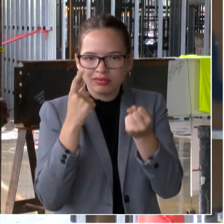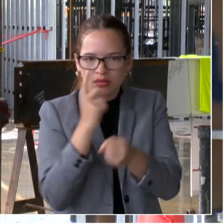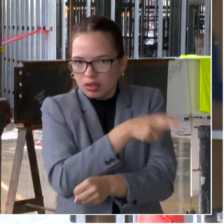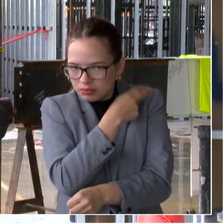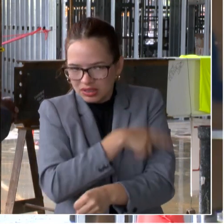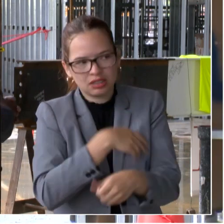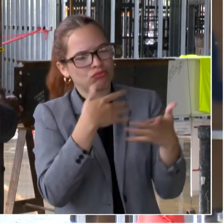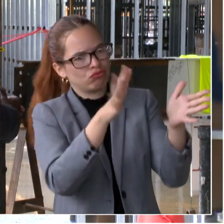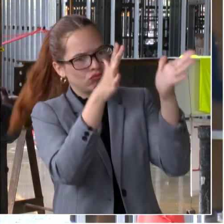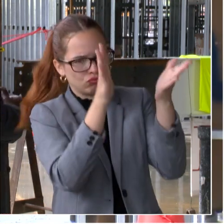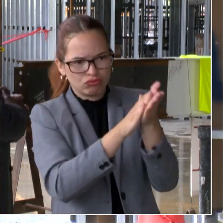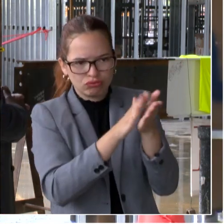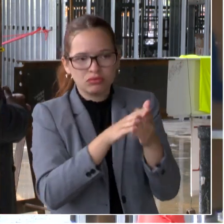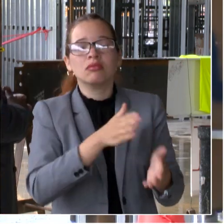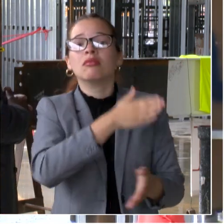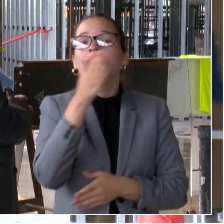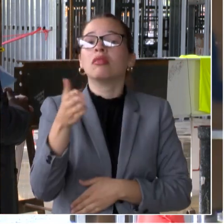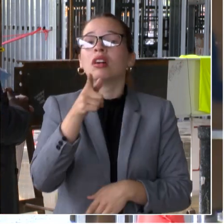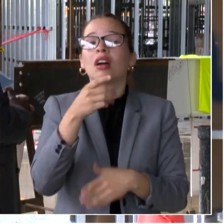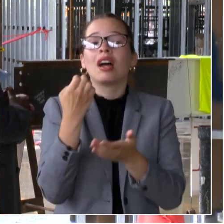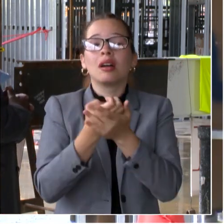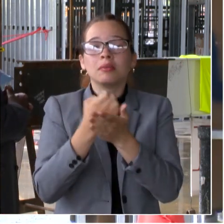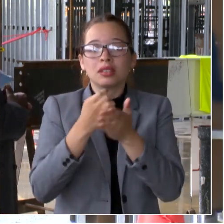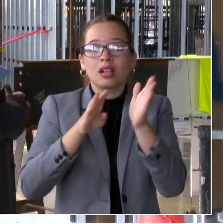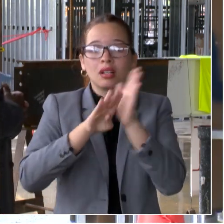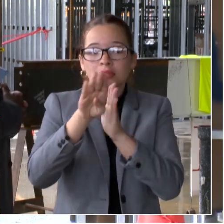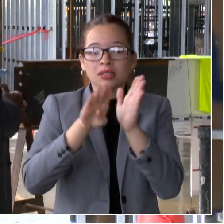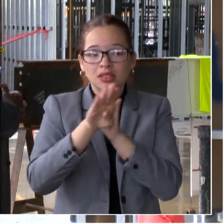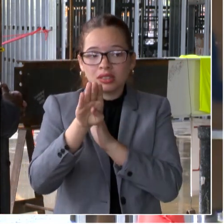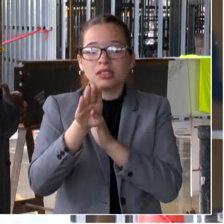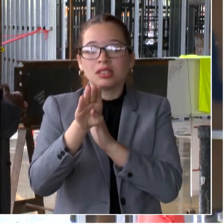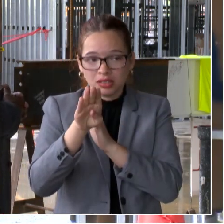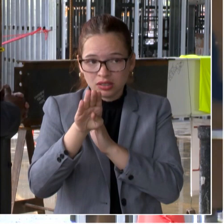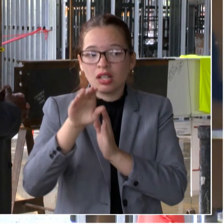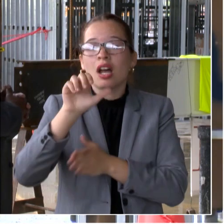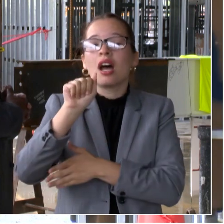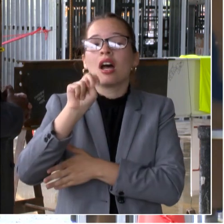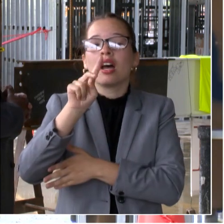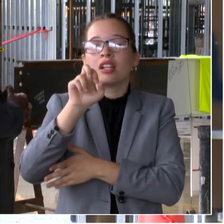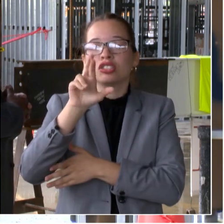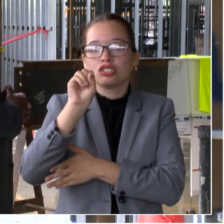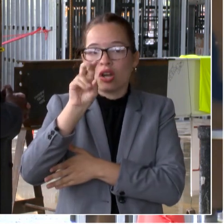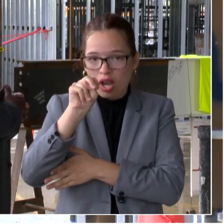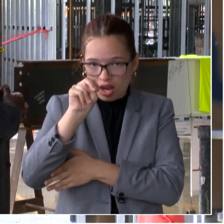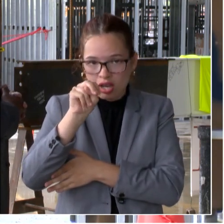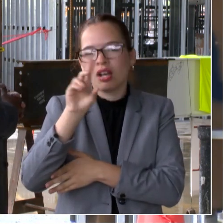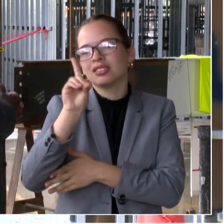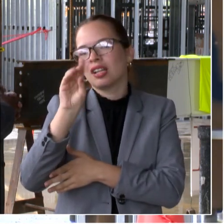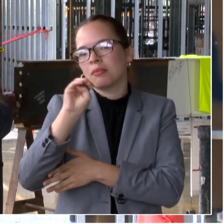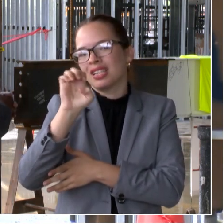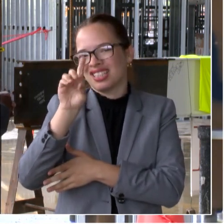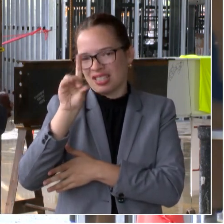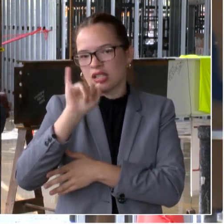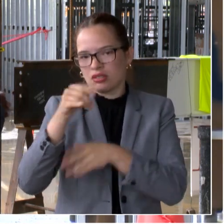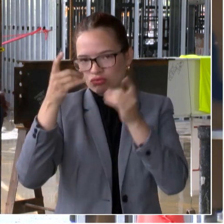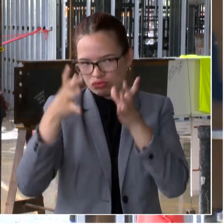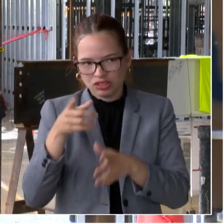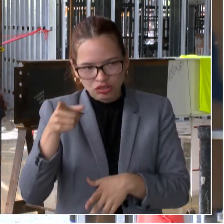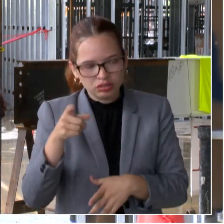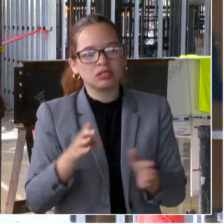Turnage, Ben Stutz, who works with Deputy Mayor Turnage on hospital planning,